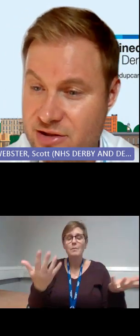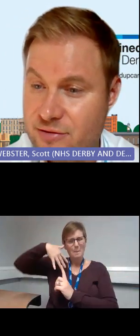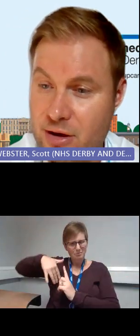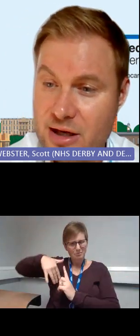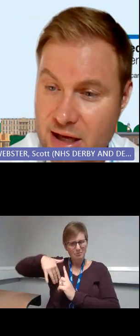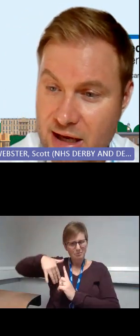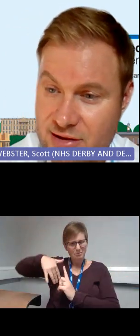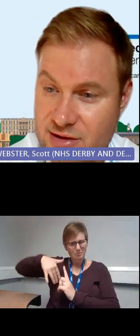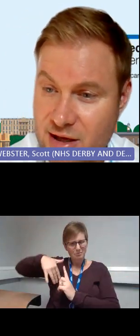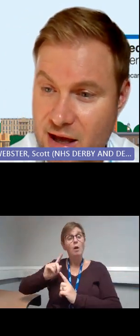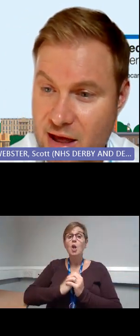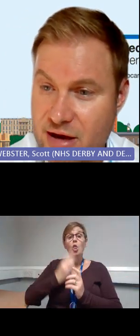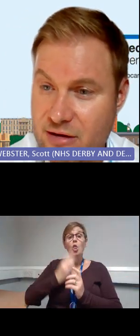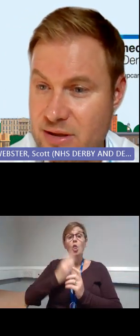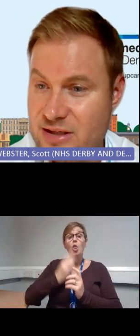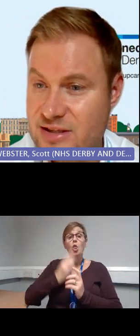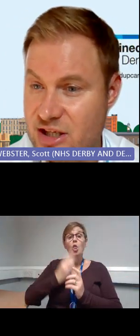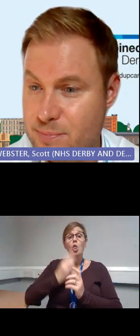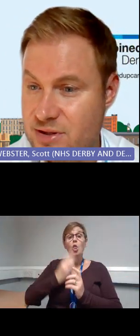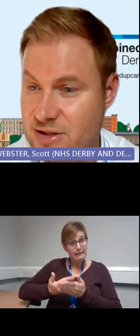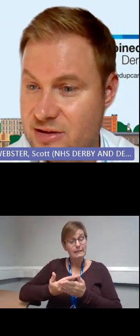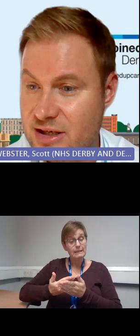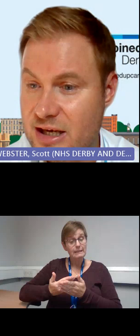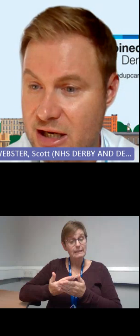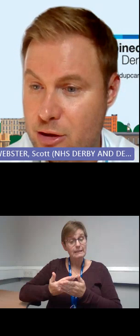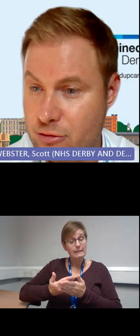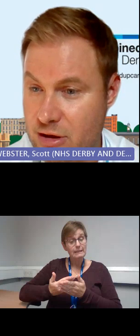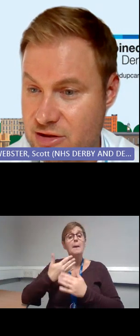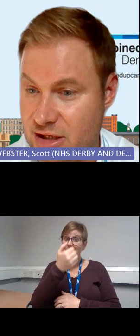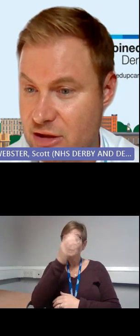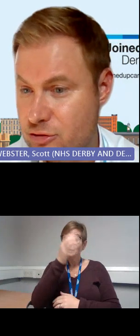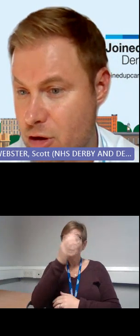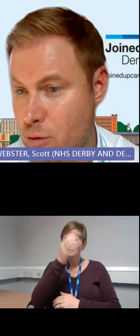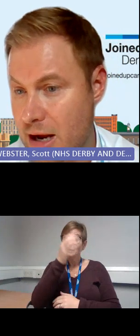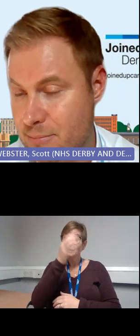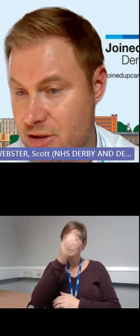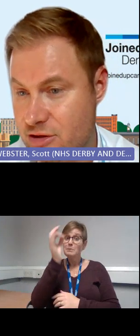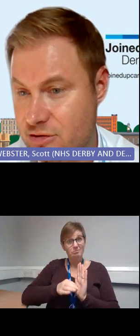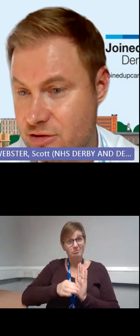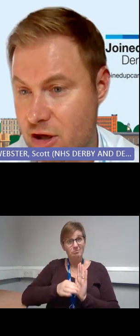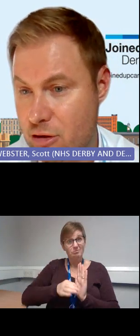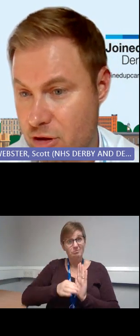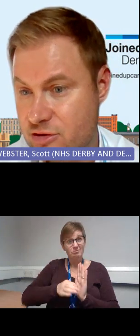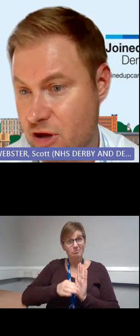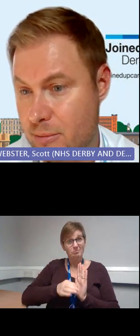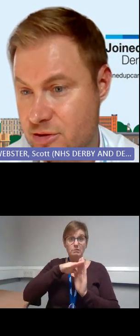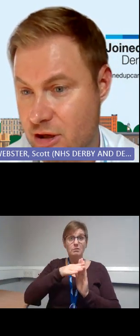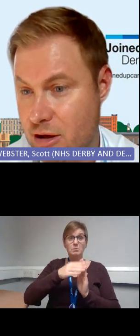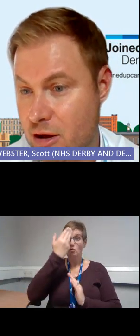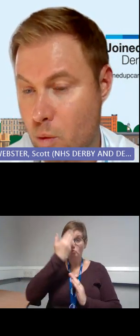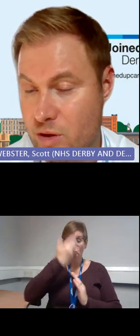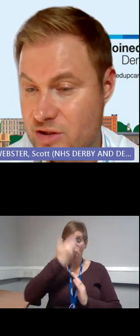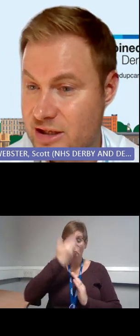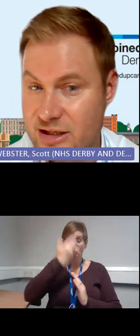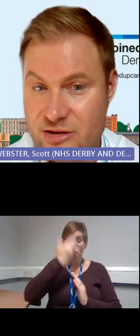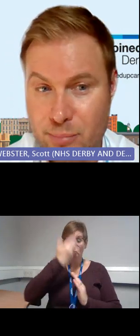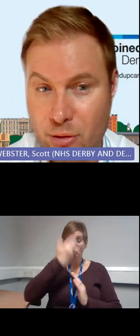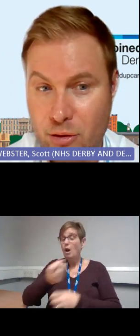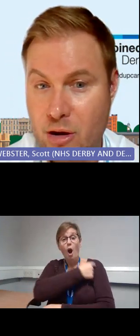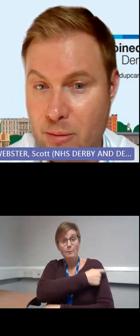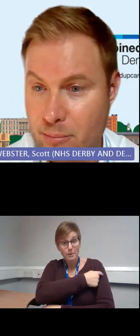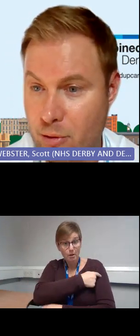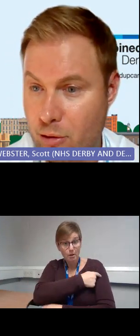the past 3 years, there has been a 6% increase in stroke admissions across Derbyshire, which is